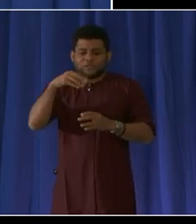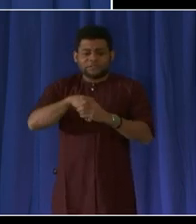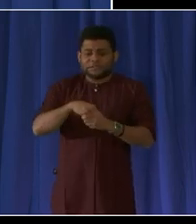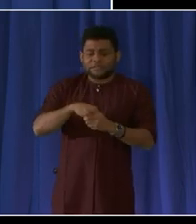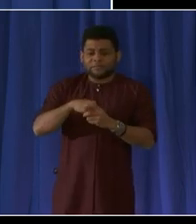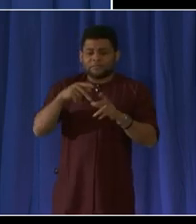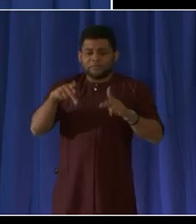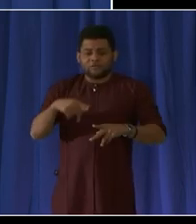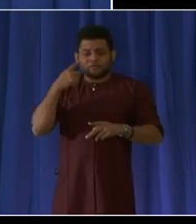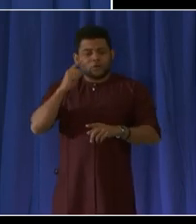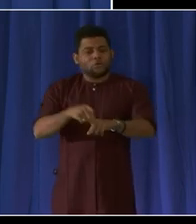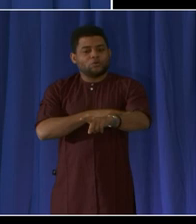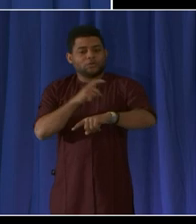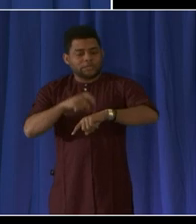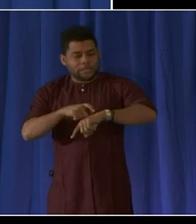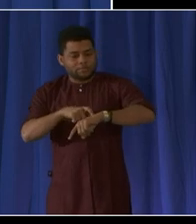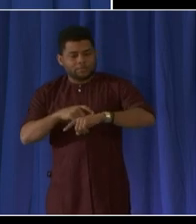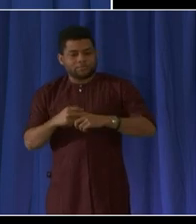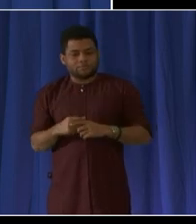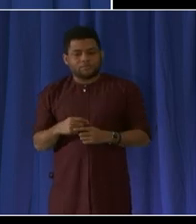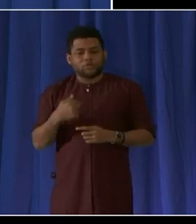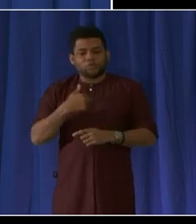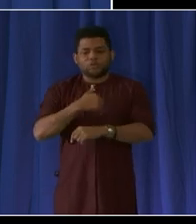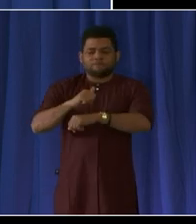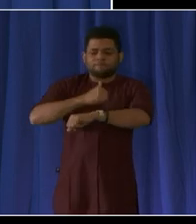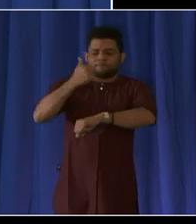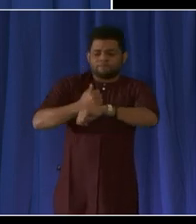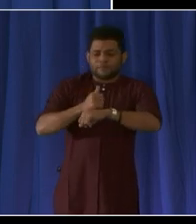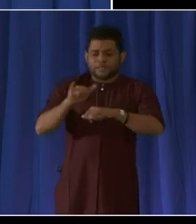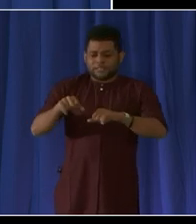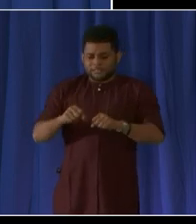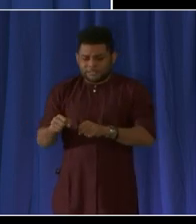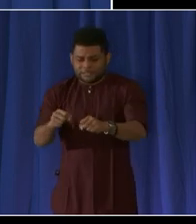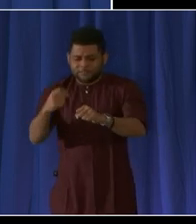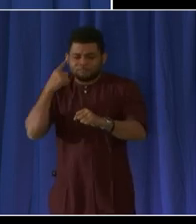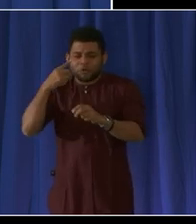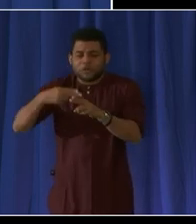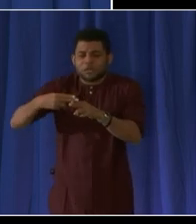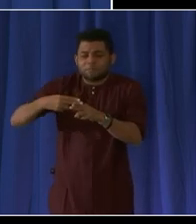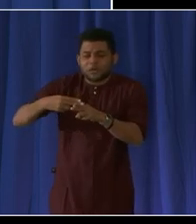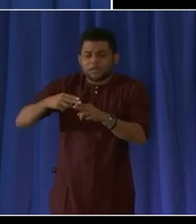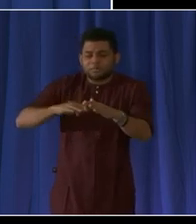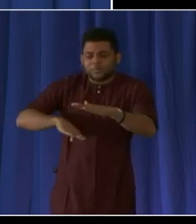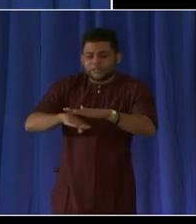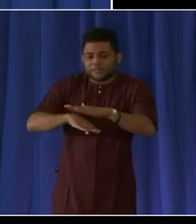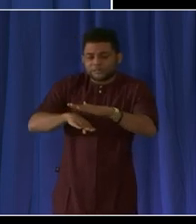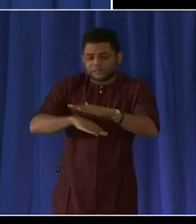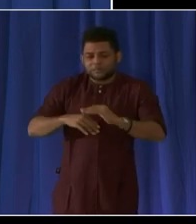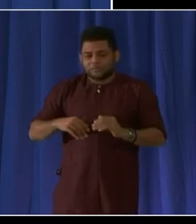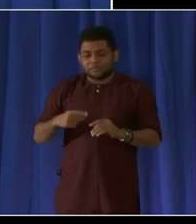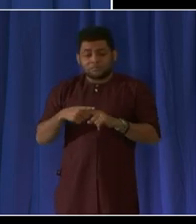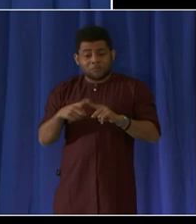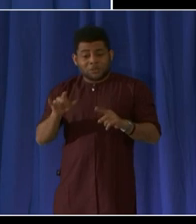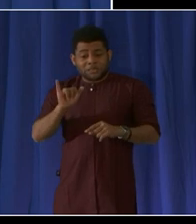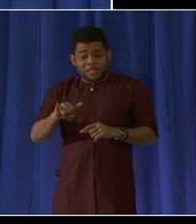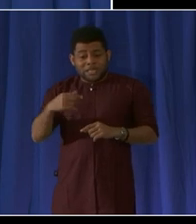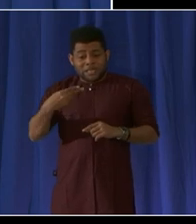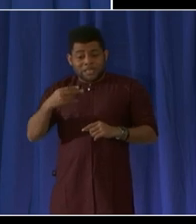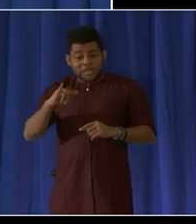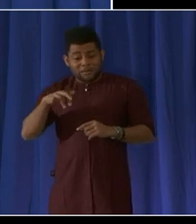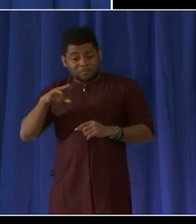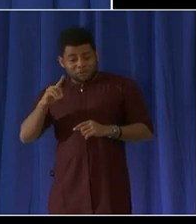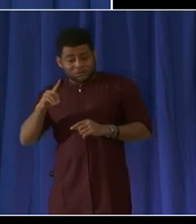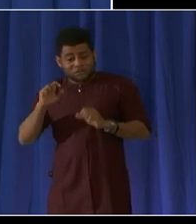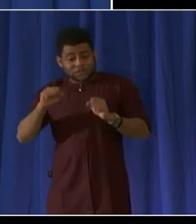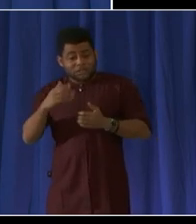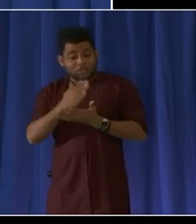time, and we can implement that strategy on a temporary basis. What we found is to have a long-term hybrid approach in that manner can